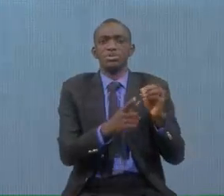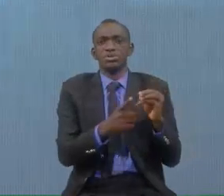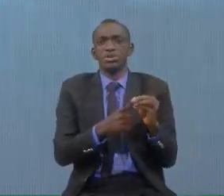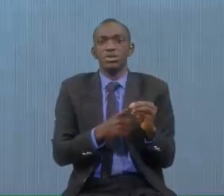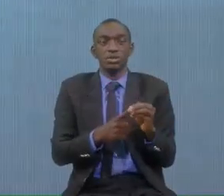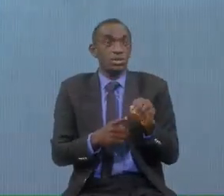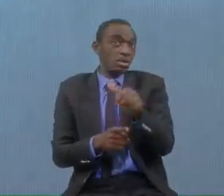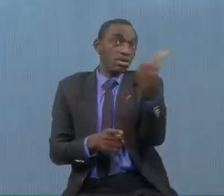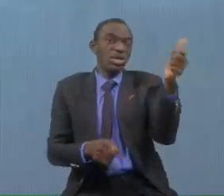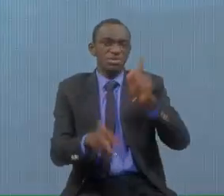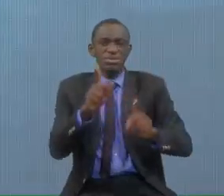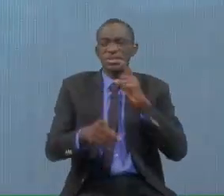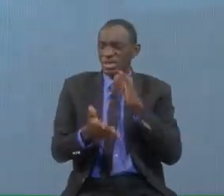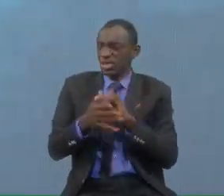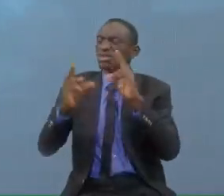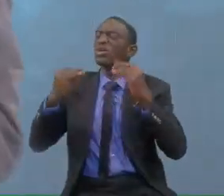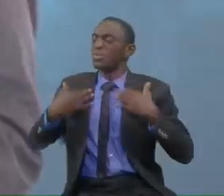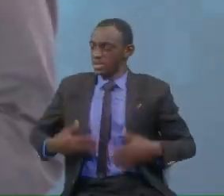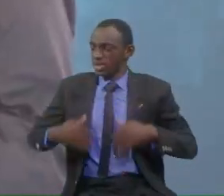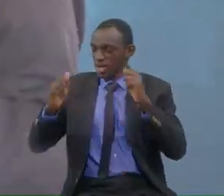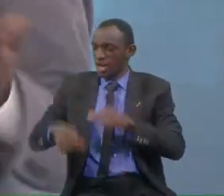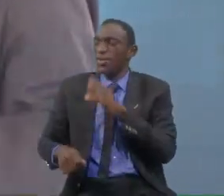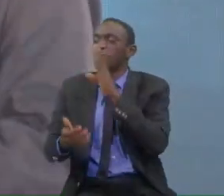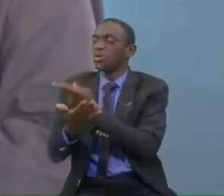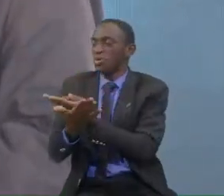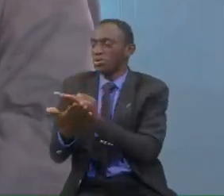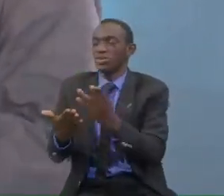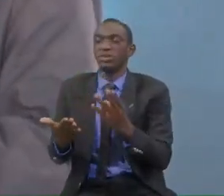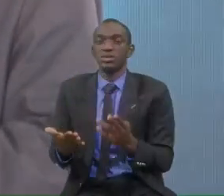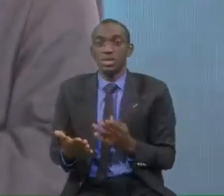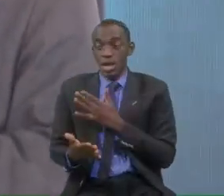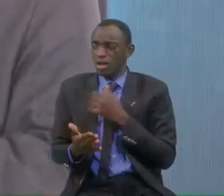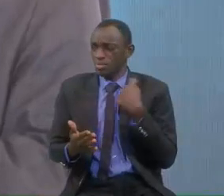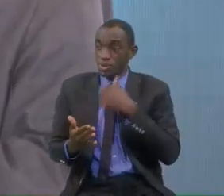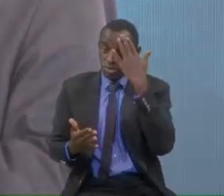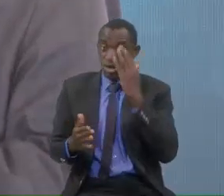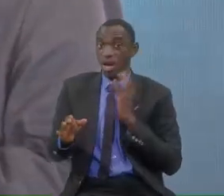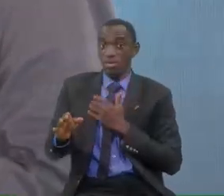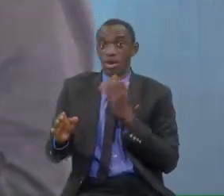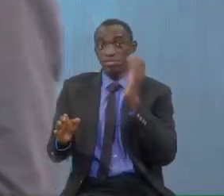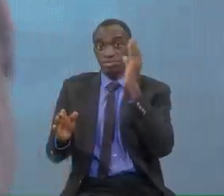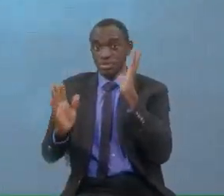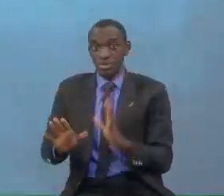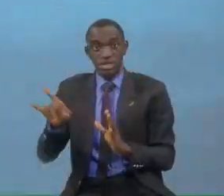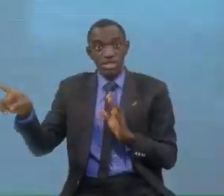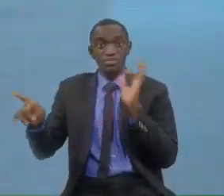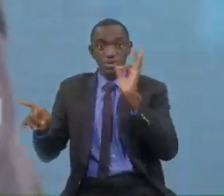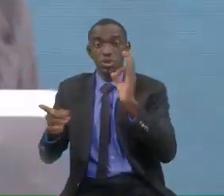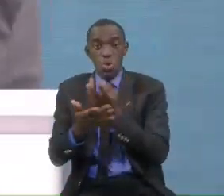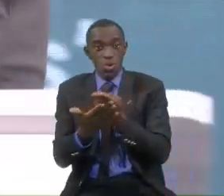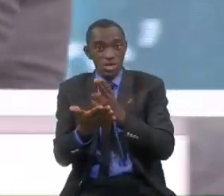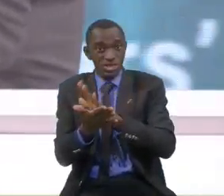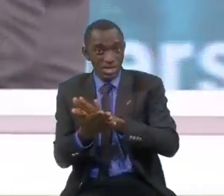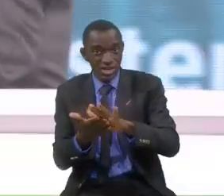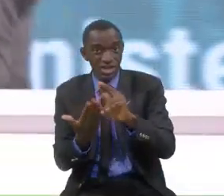no one can be holy. And although he's preaching holiness, he's been preaching holiness with all his heart, all his soul, all